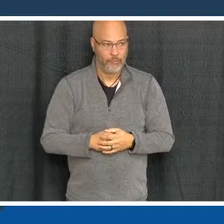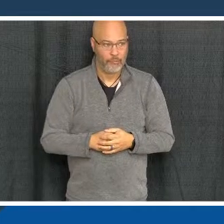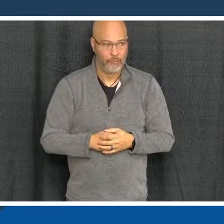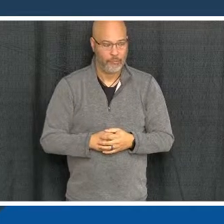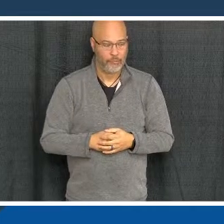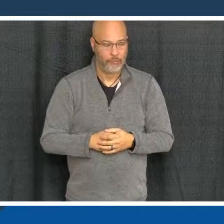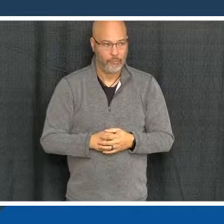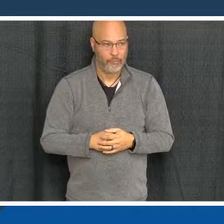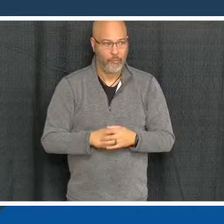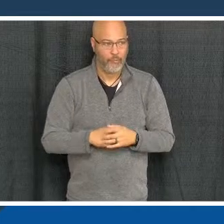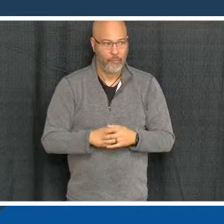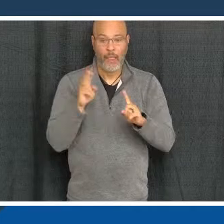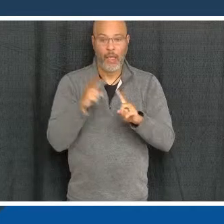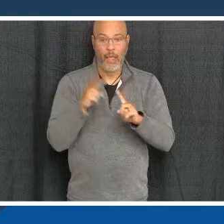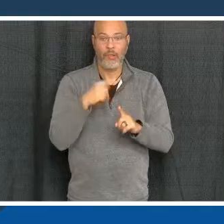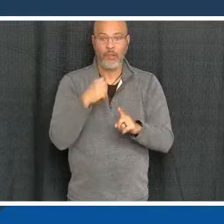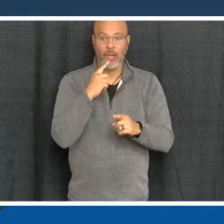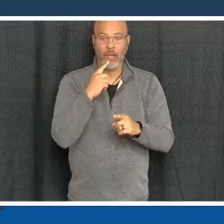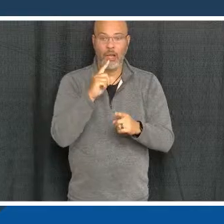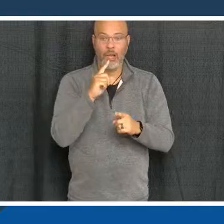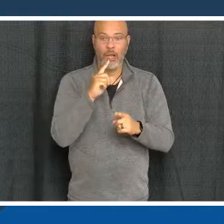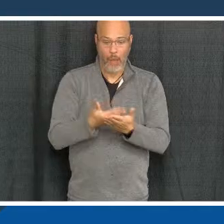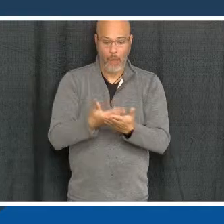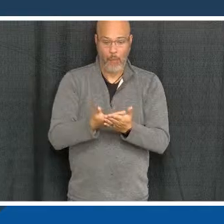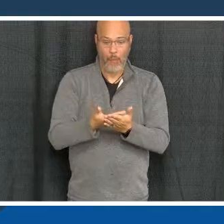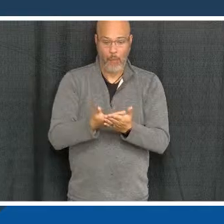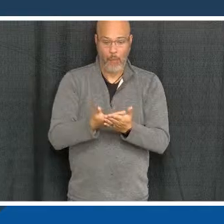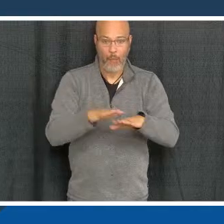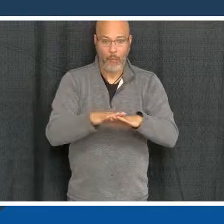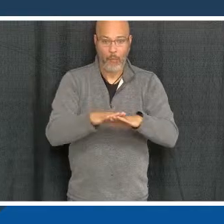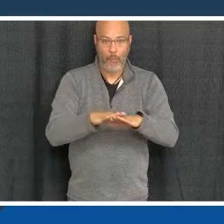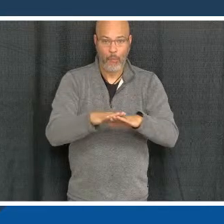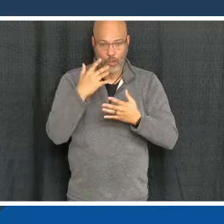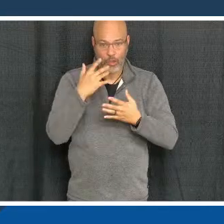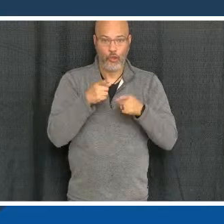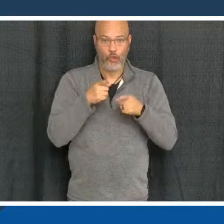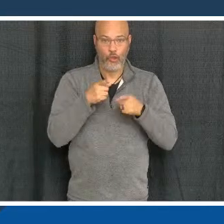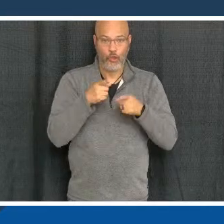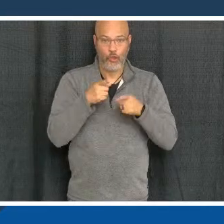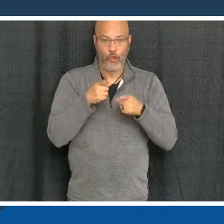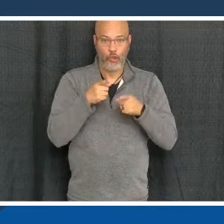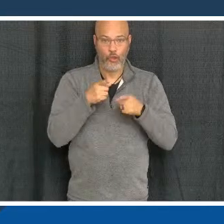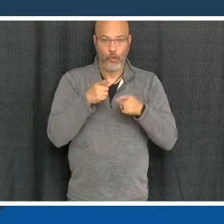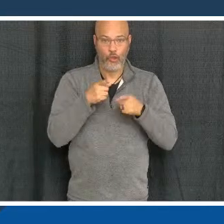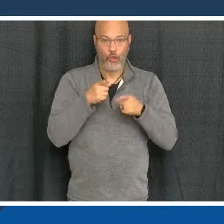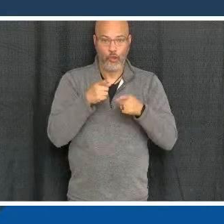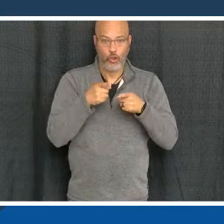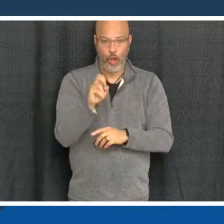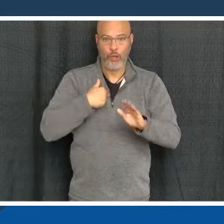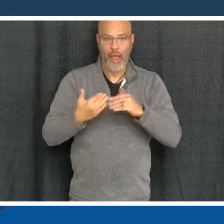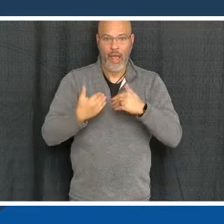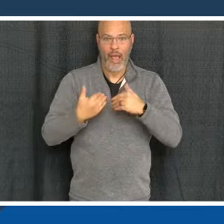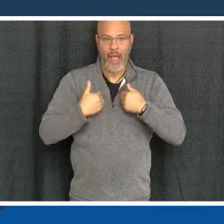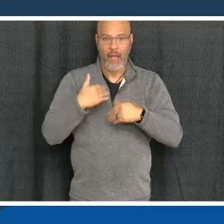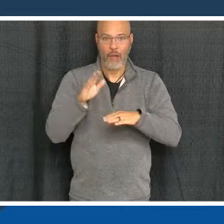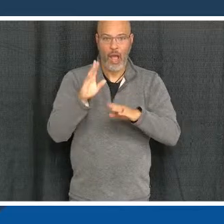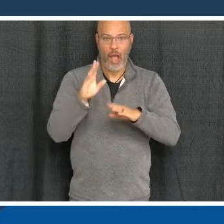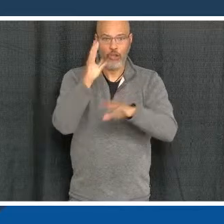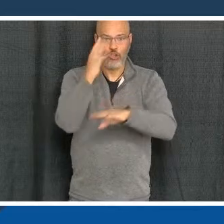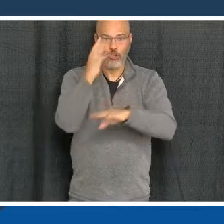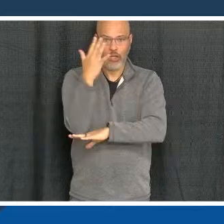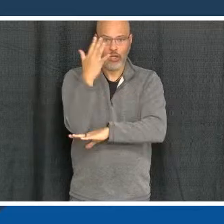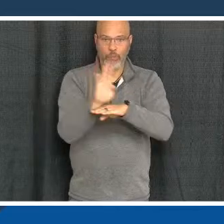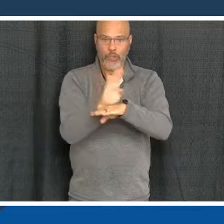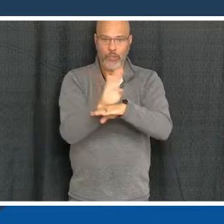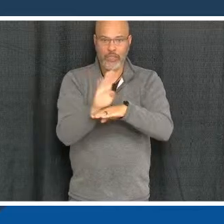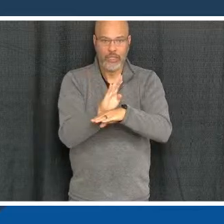The applicant statement is, when I purchased the property, I was informed that the existing zone permit me to operate a nursery business.